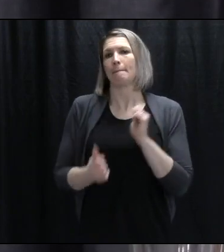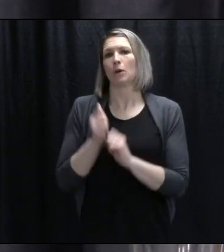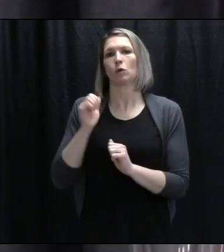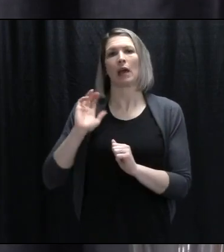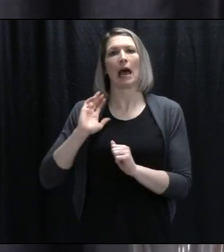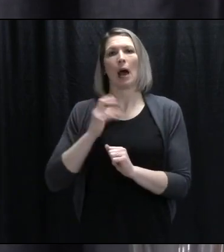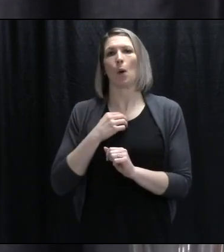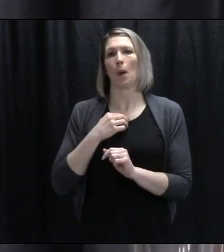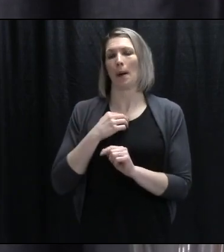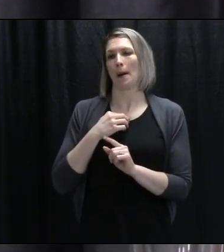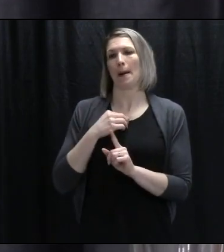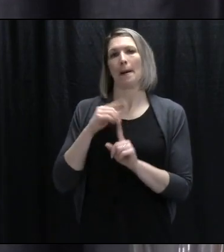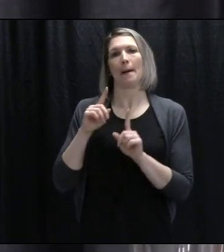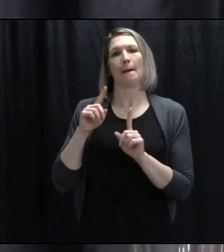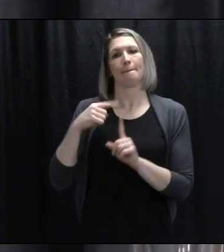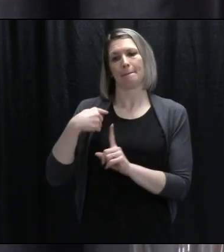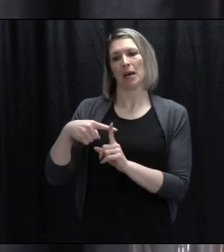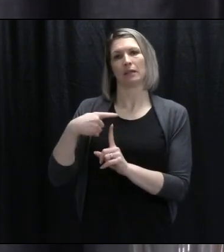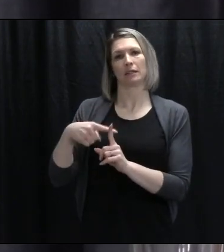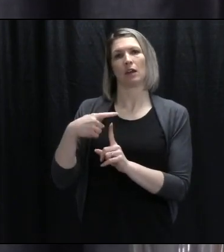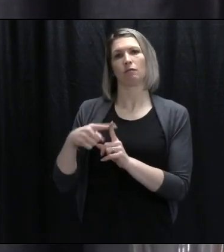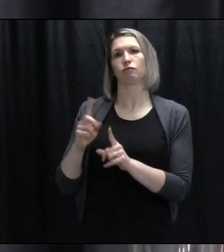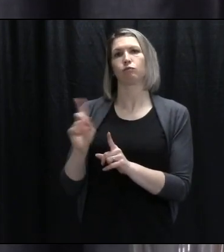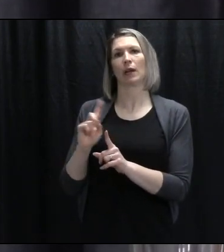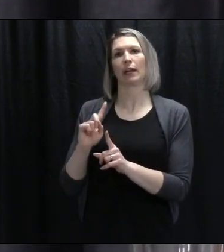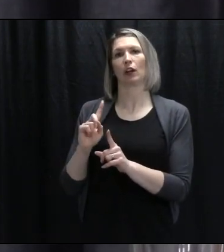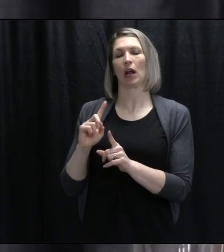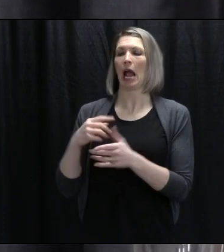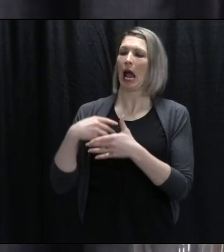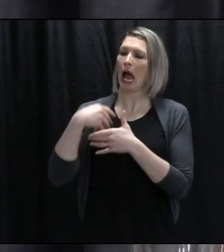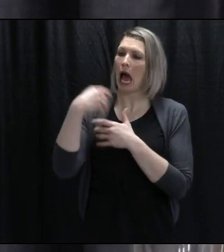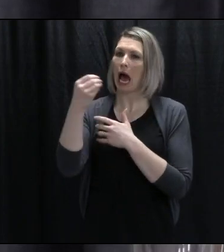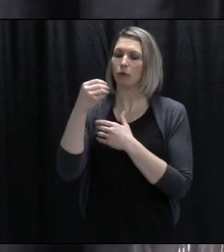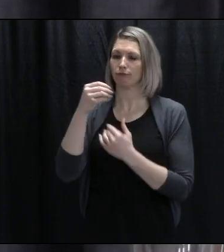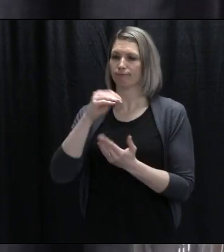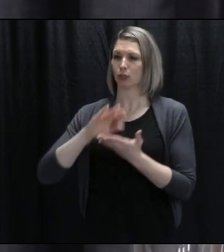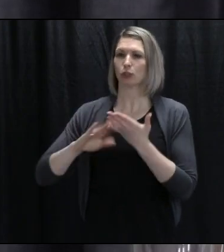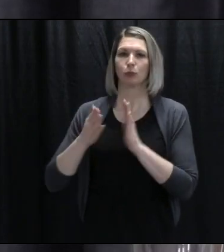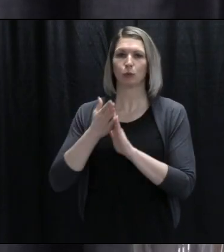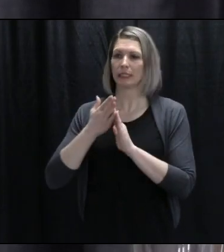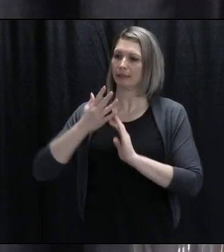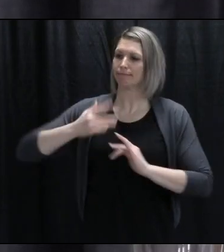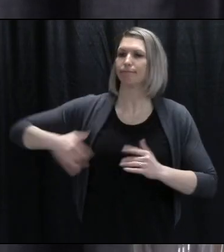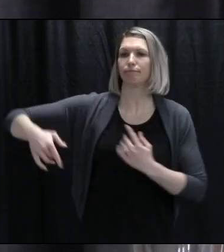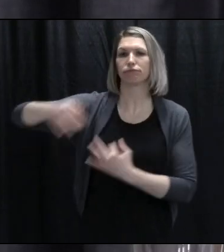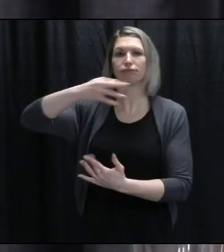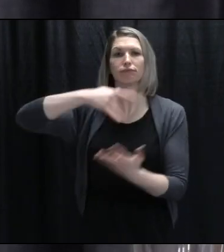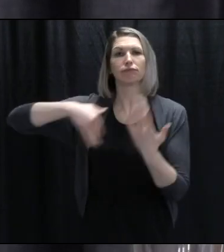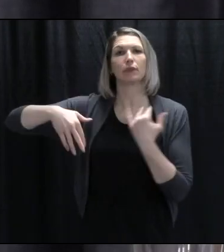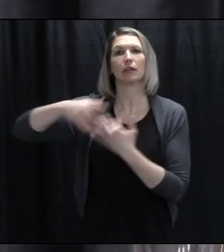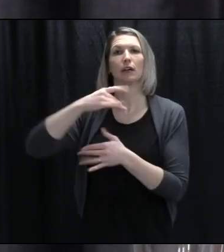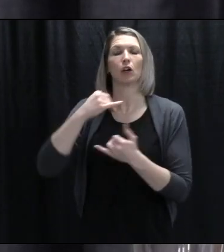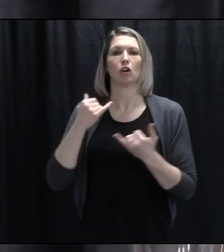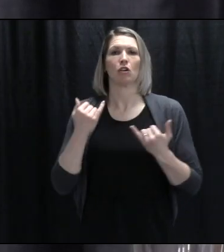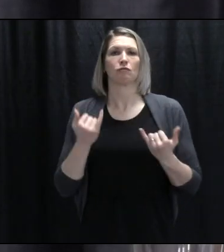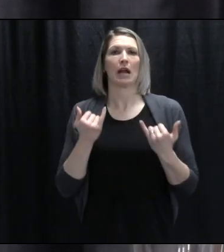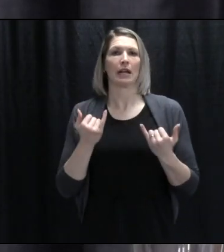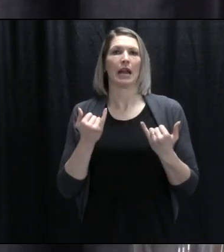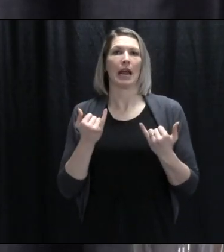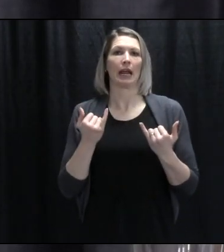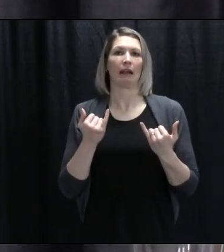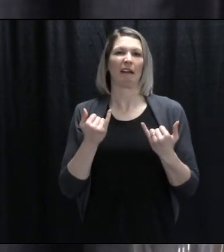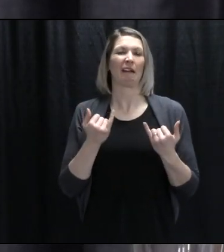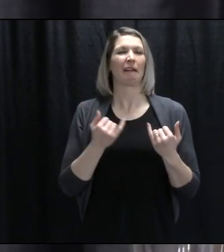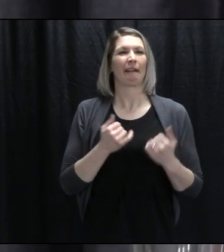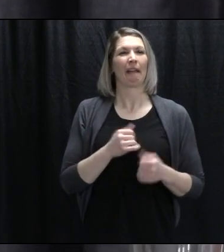tests are in people who are currently out in the community. Our hospitalization rate is actually probably of the order of